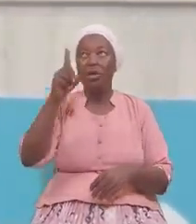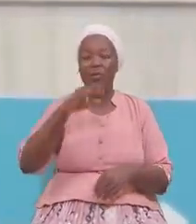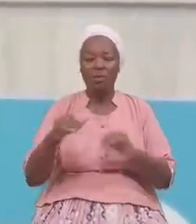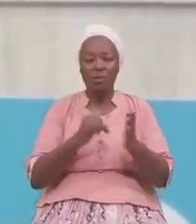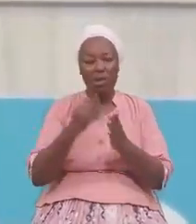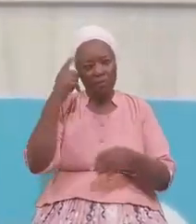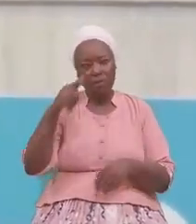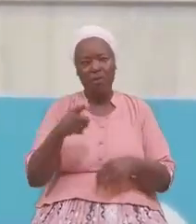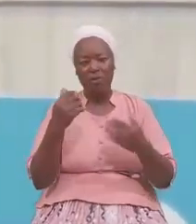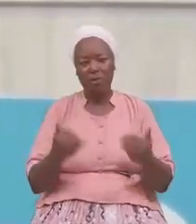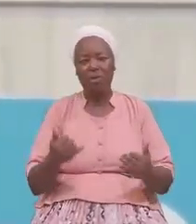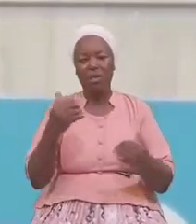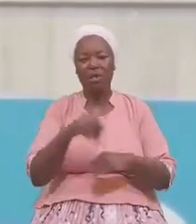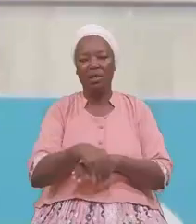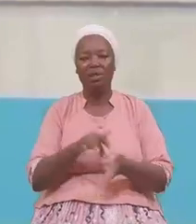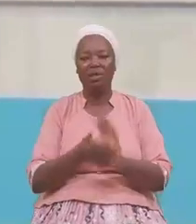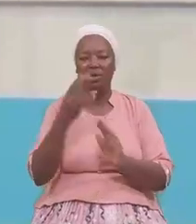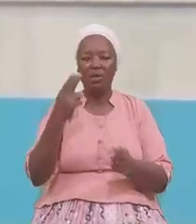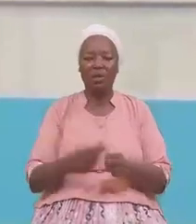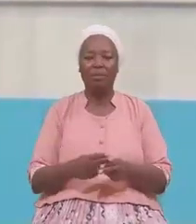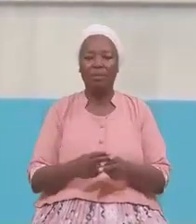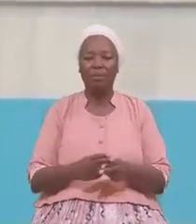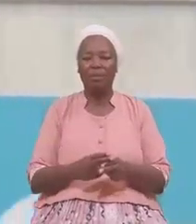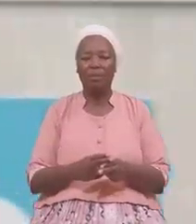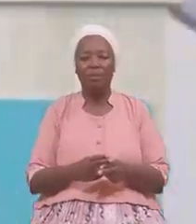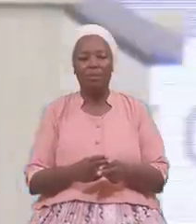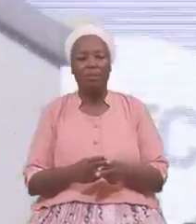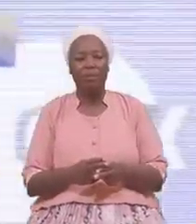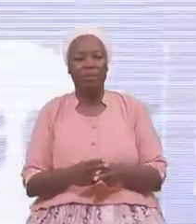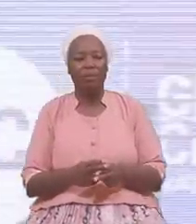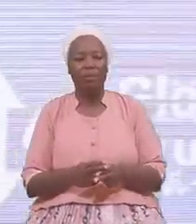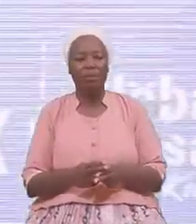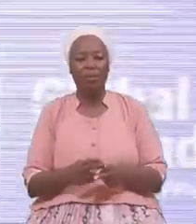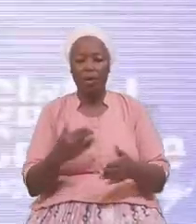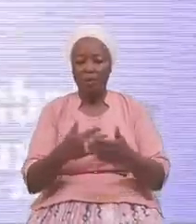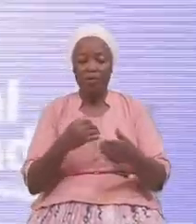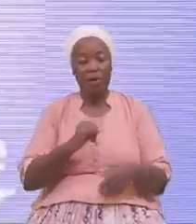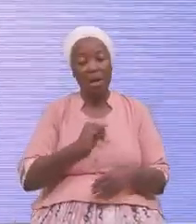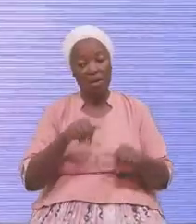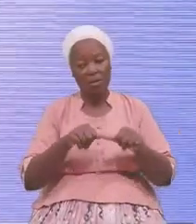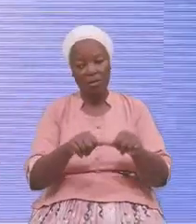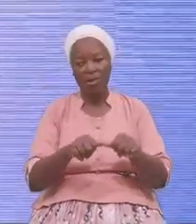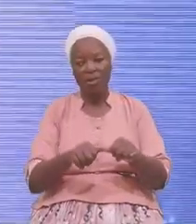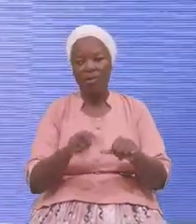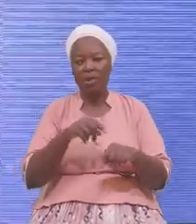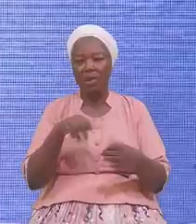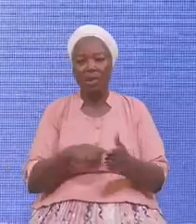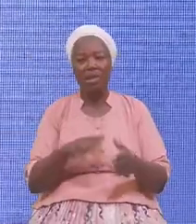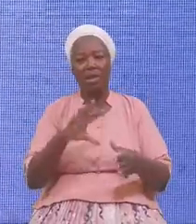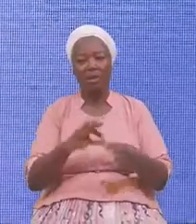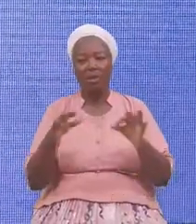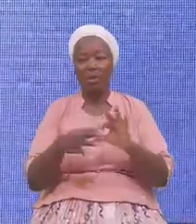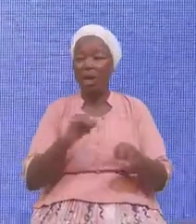for you in Jesus' name. Amen. Before I go on in the story, I need